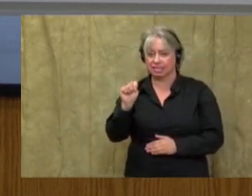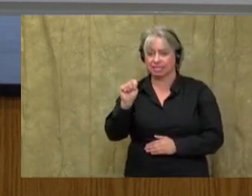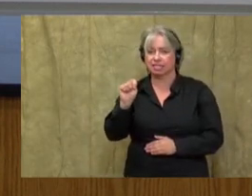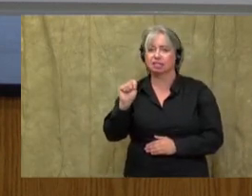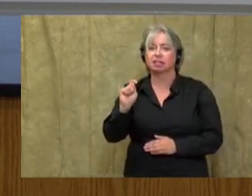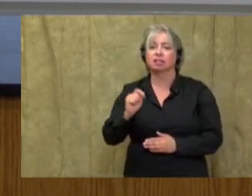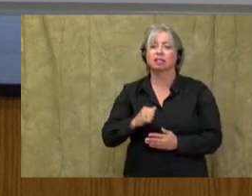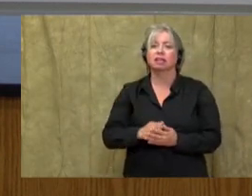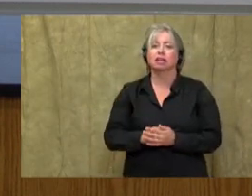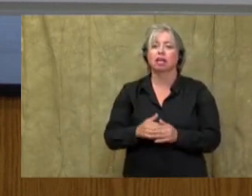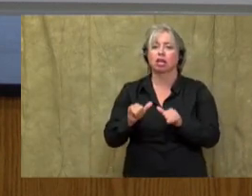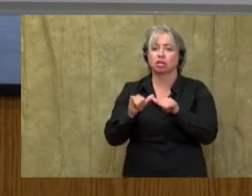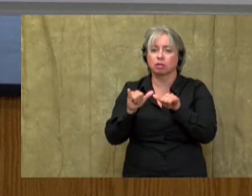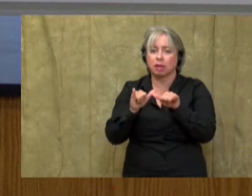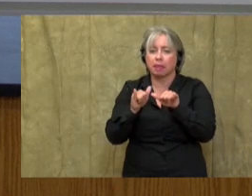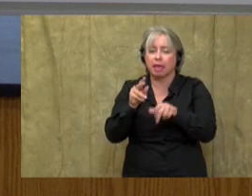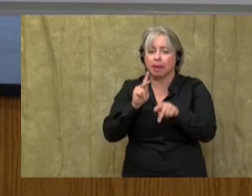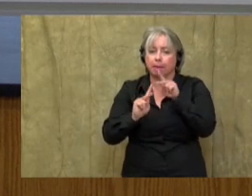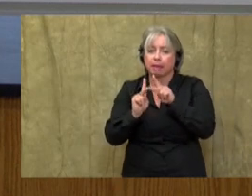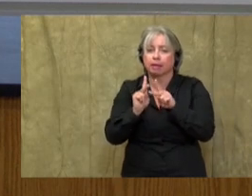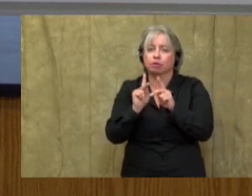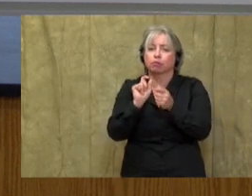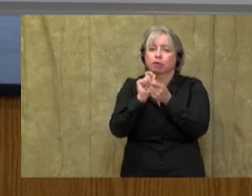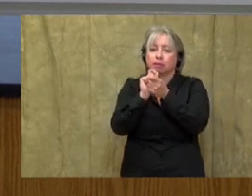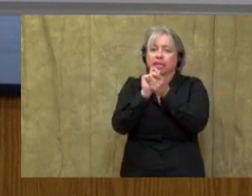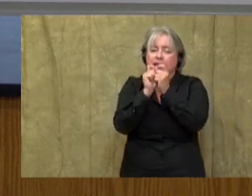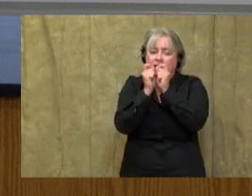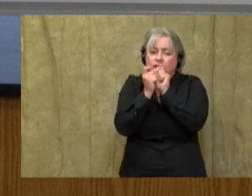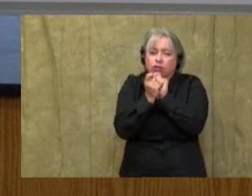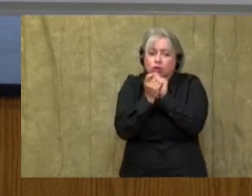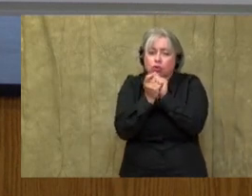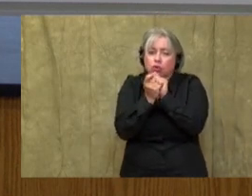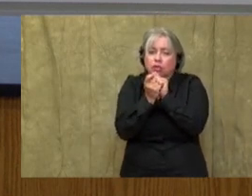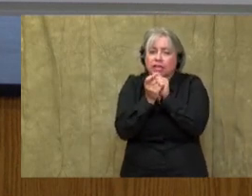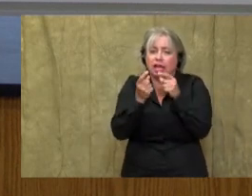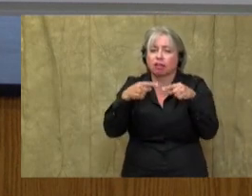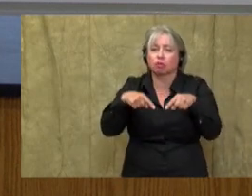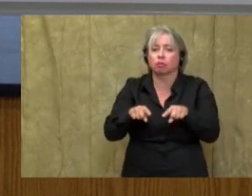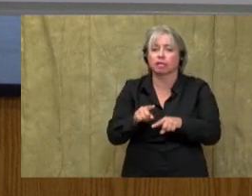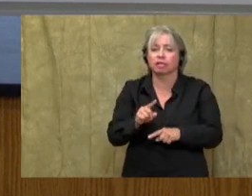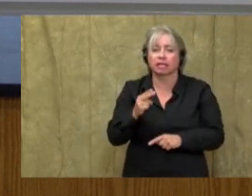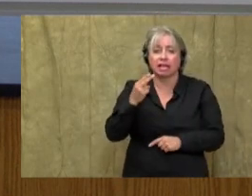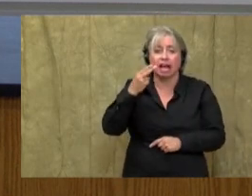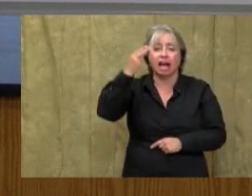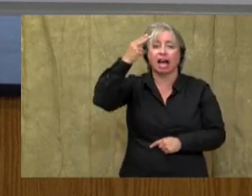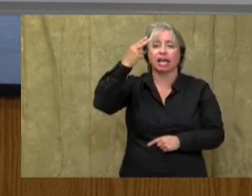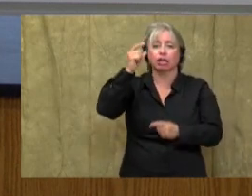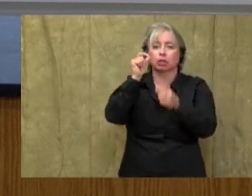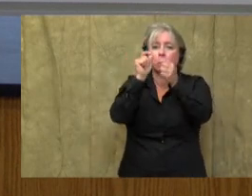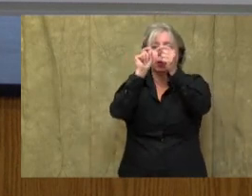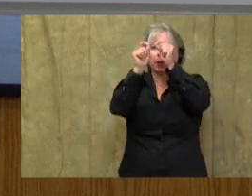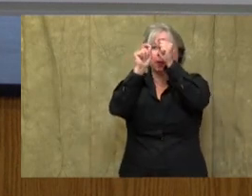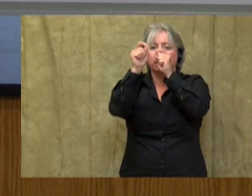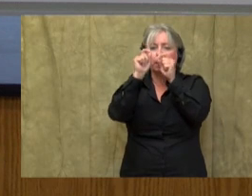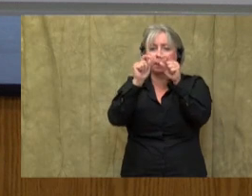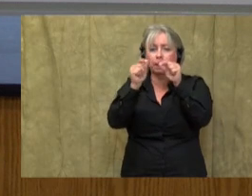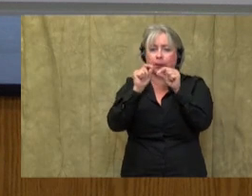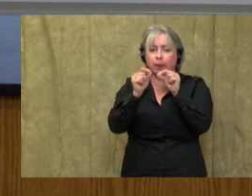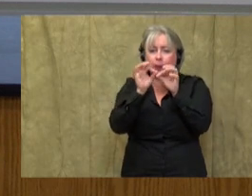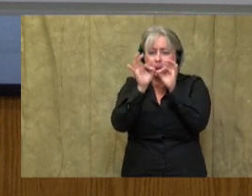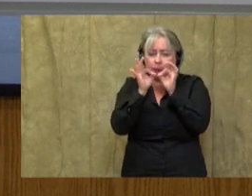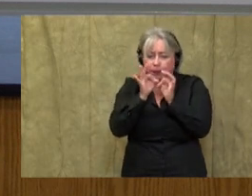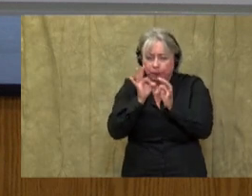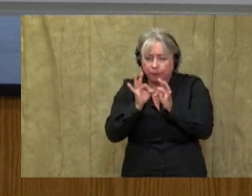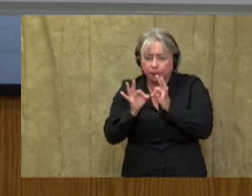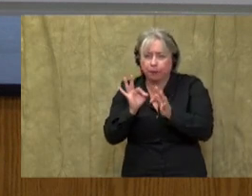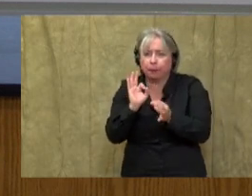my people would be closer together as they passed. Higher frequency, people are passing